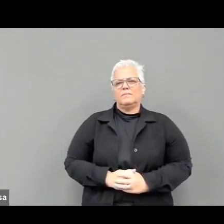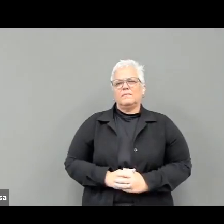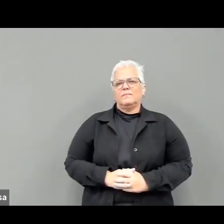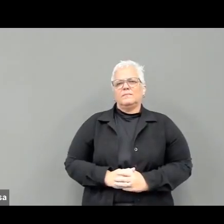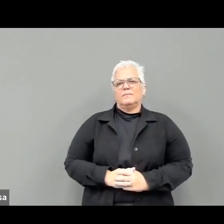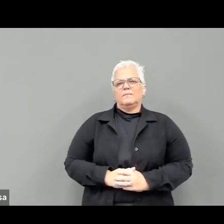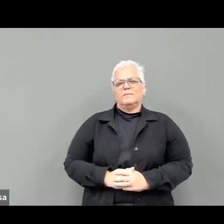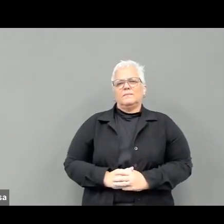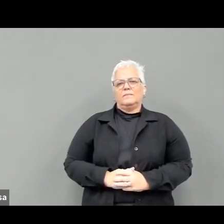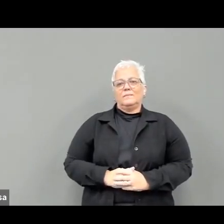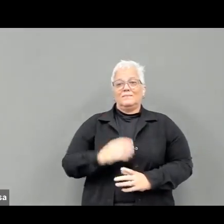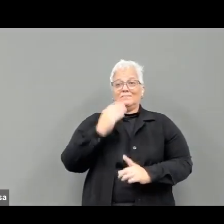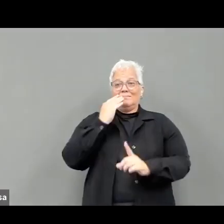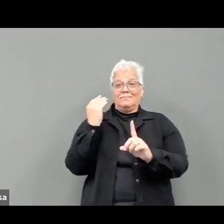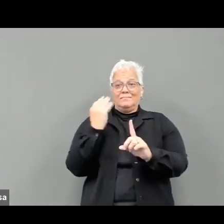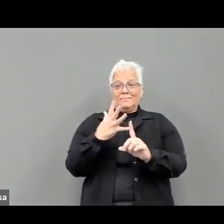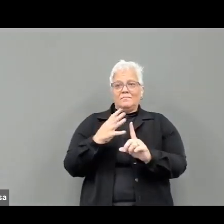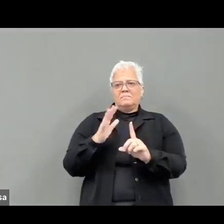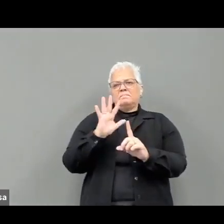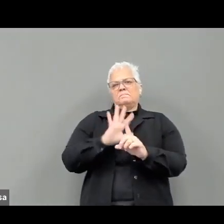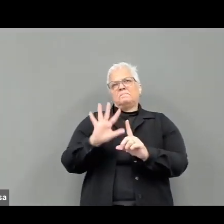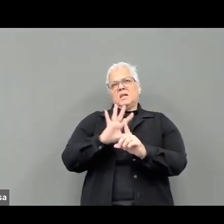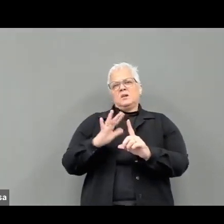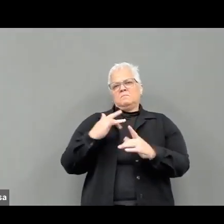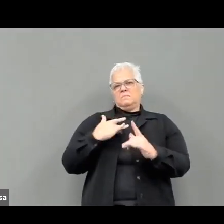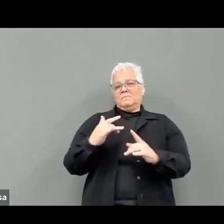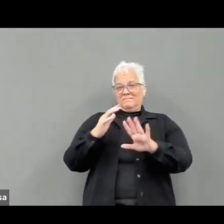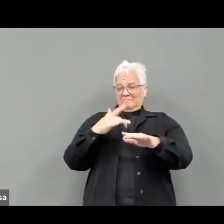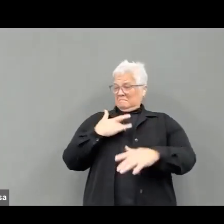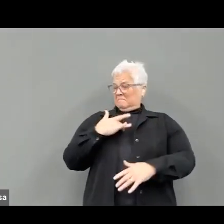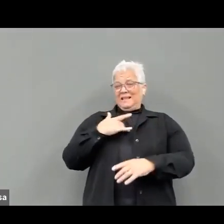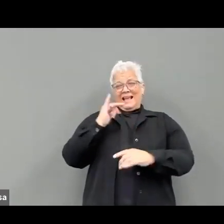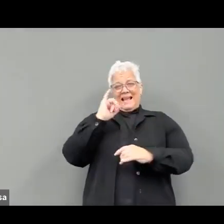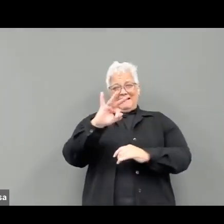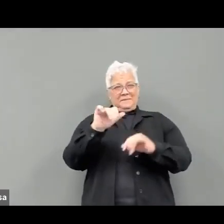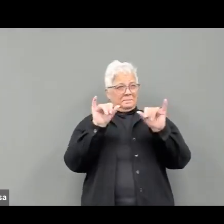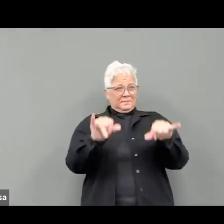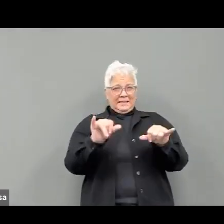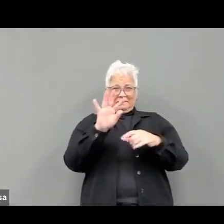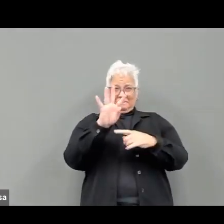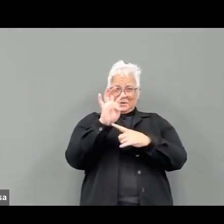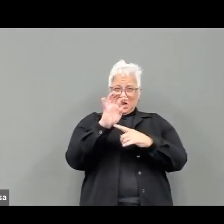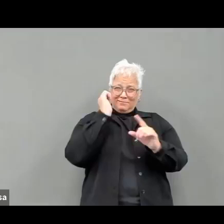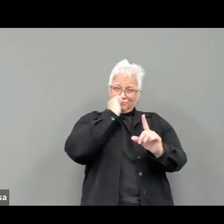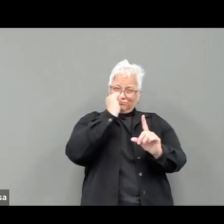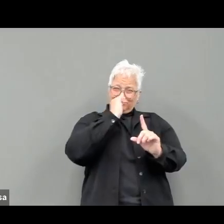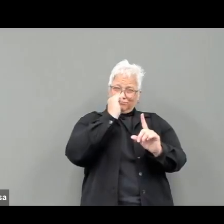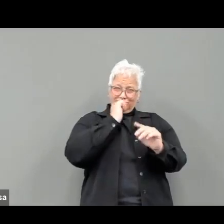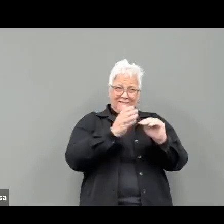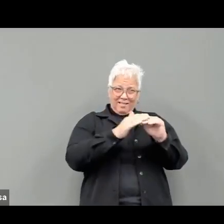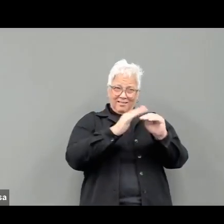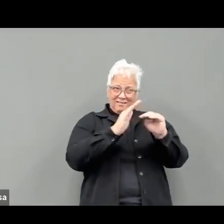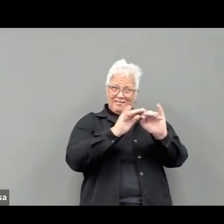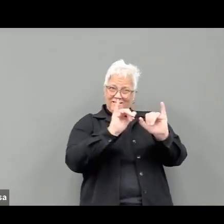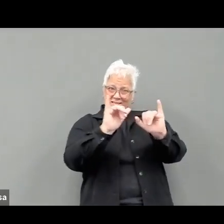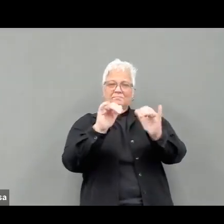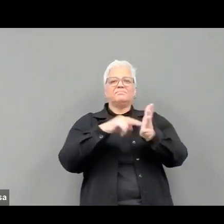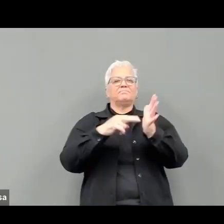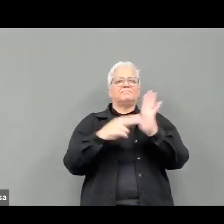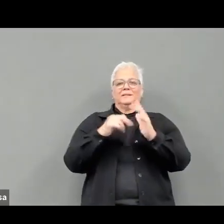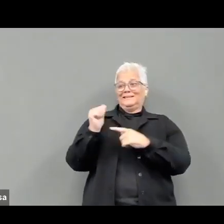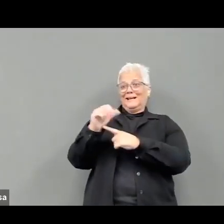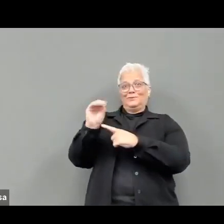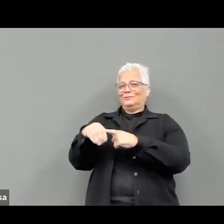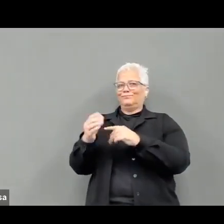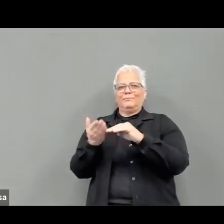the population in Tulsa County testing positive. Our cumulative case is 10,036 per